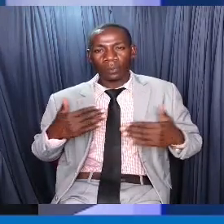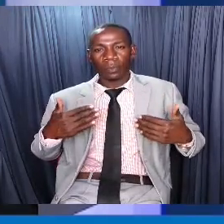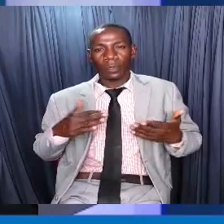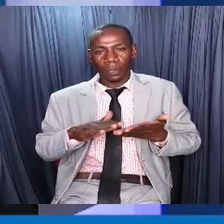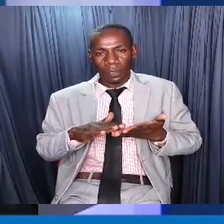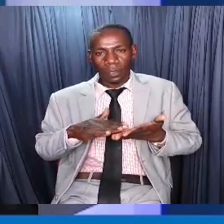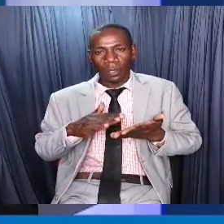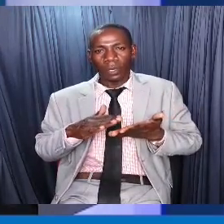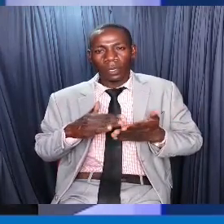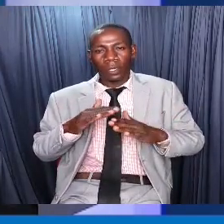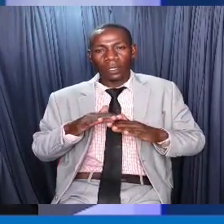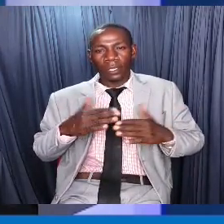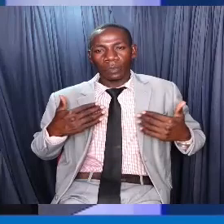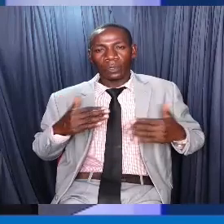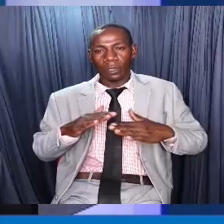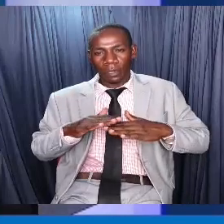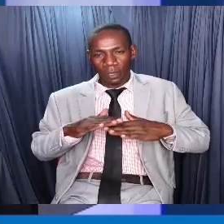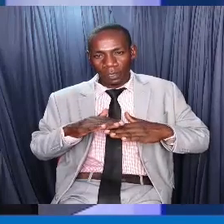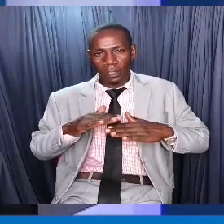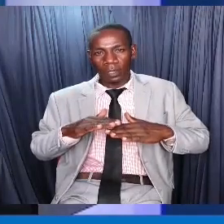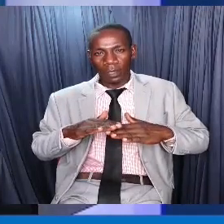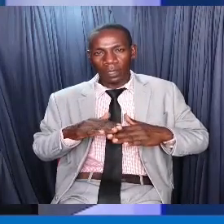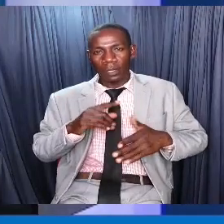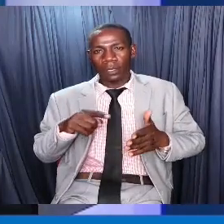people slowly, and touching people slowly.